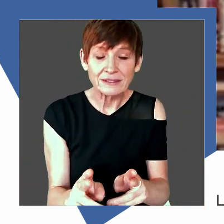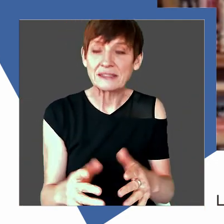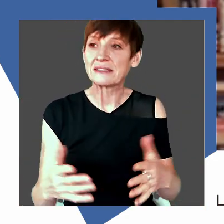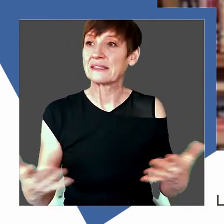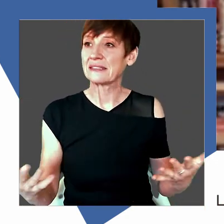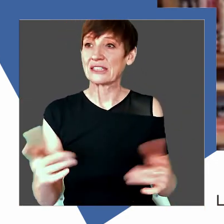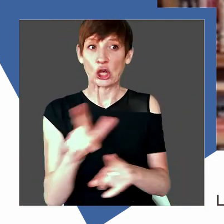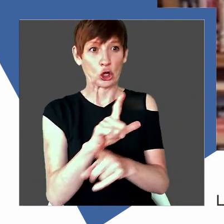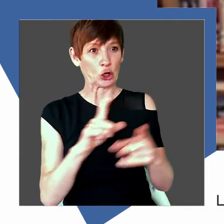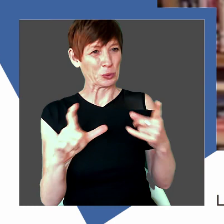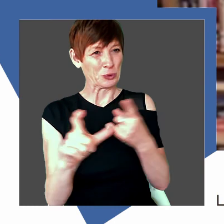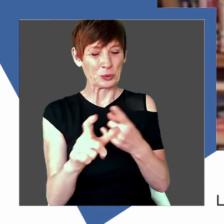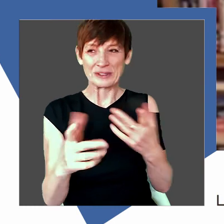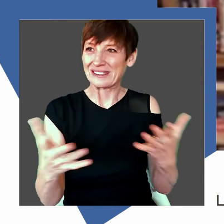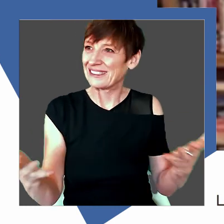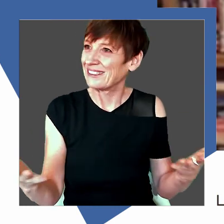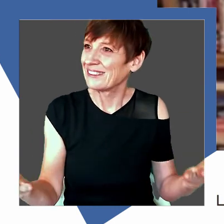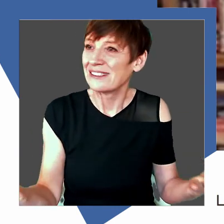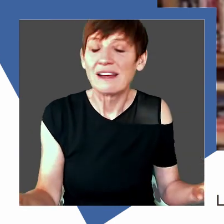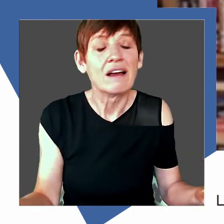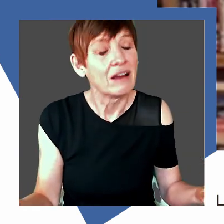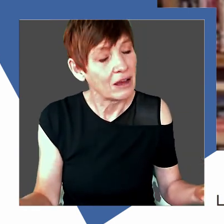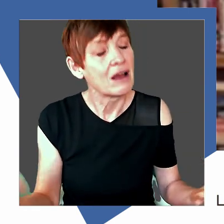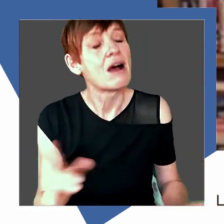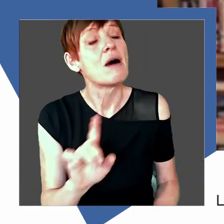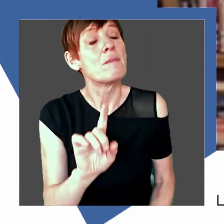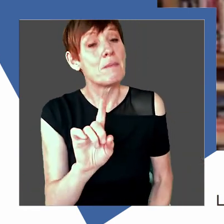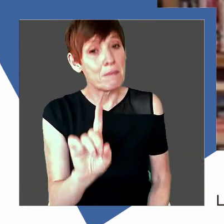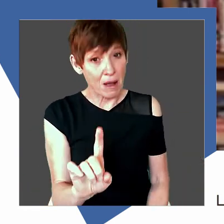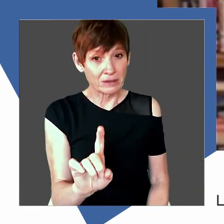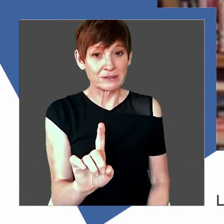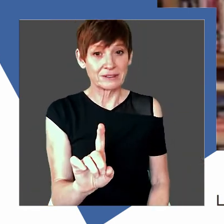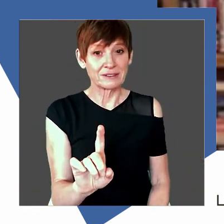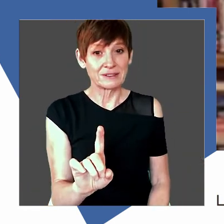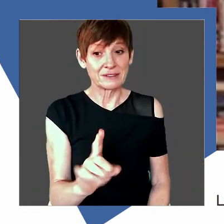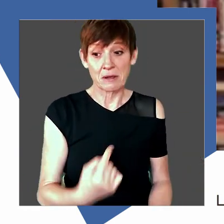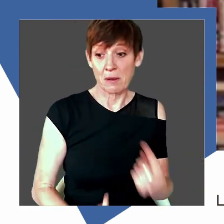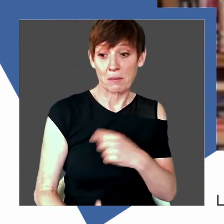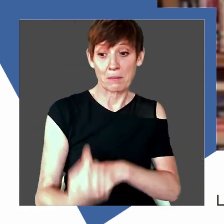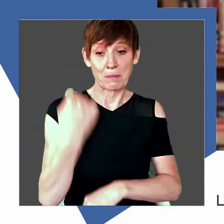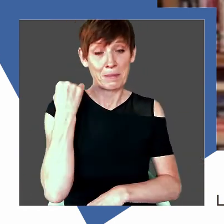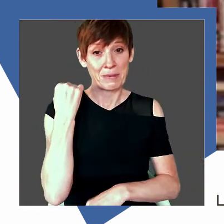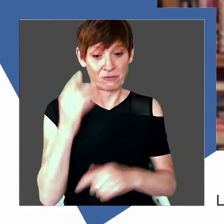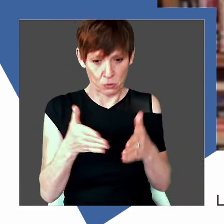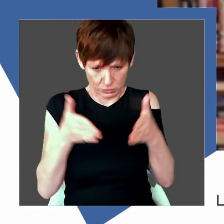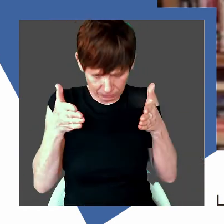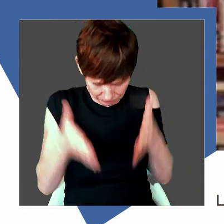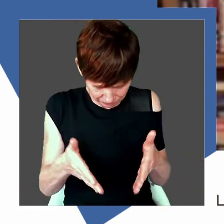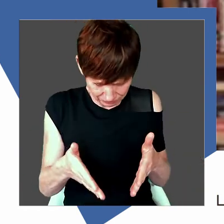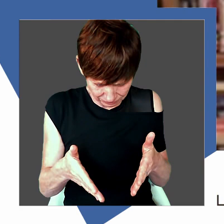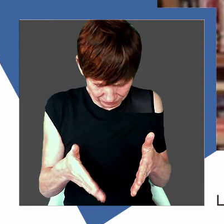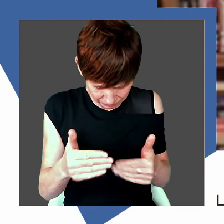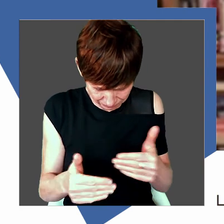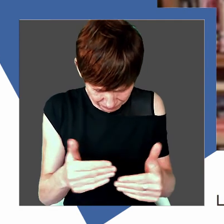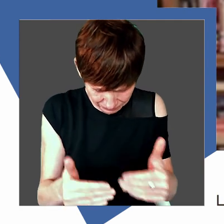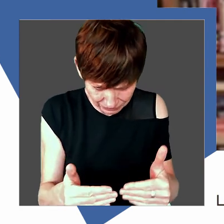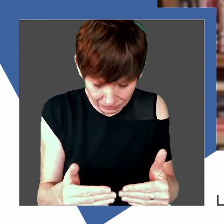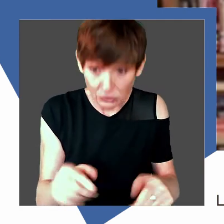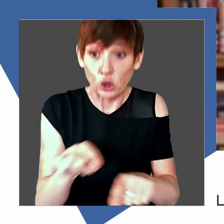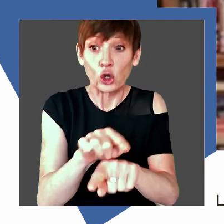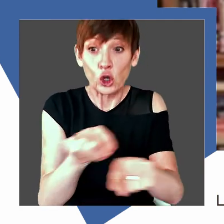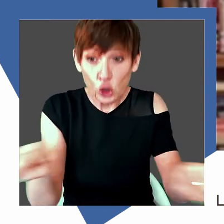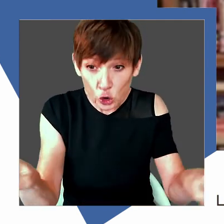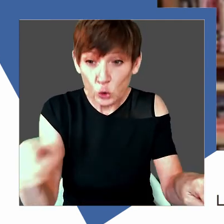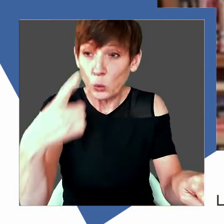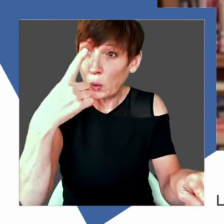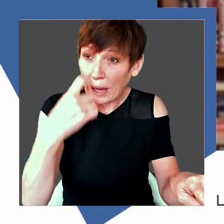community and all of that stuff. You know, like, now is the time to be driving the change, to be